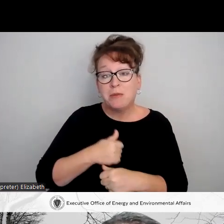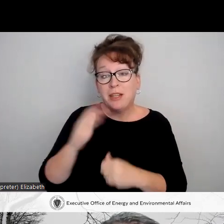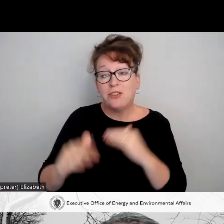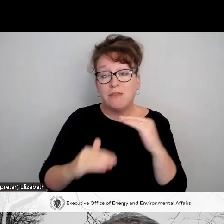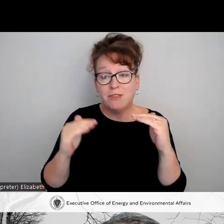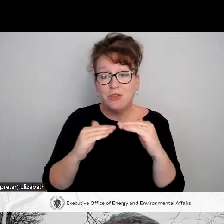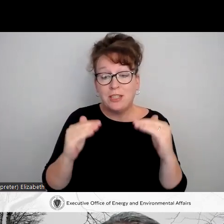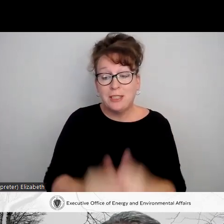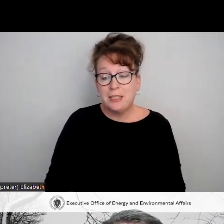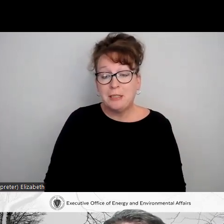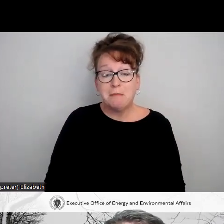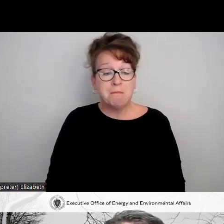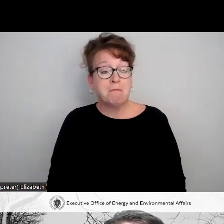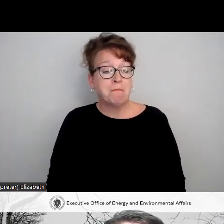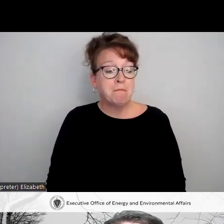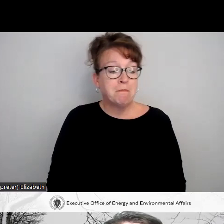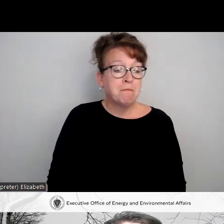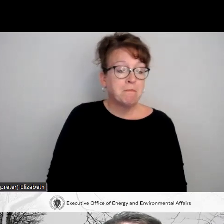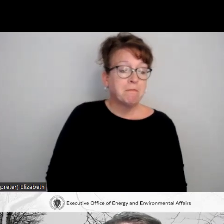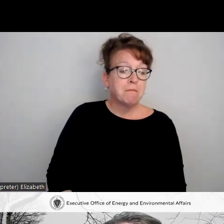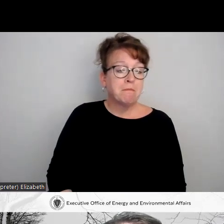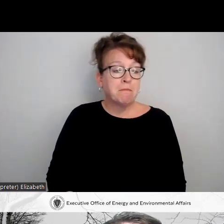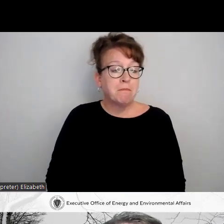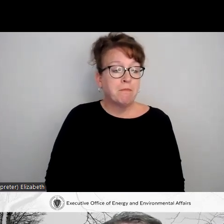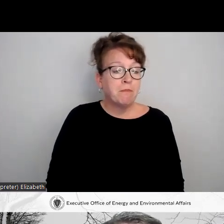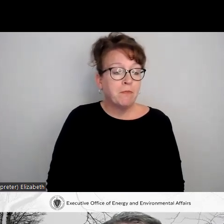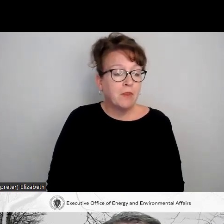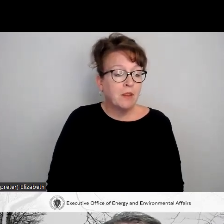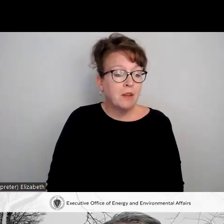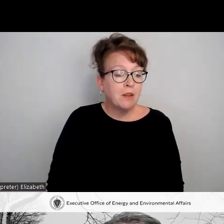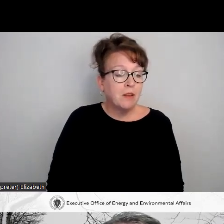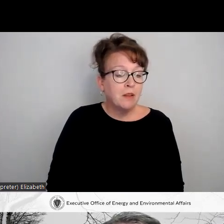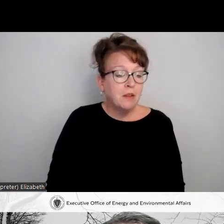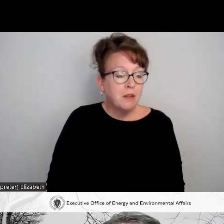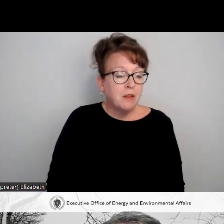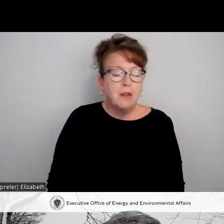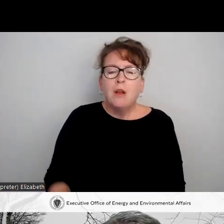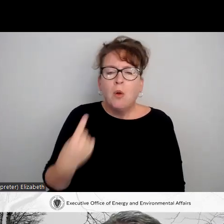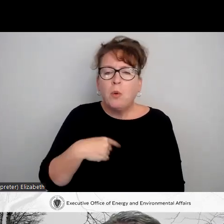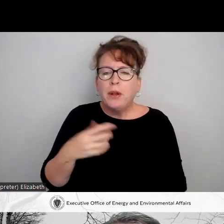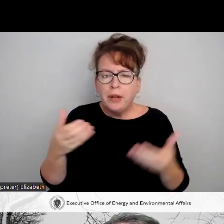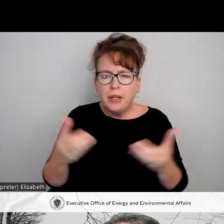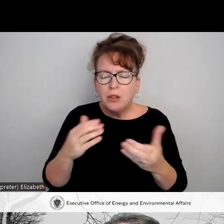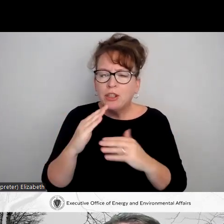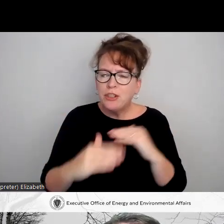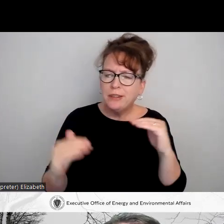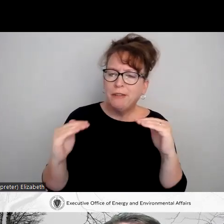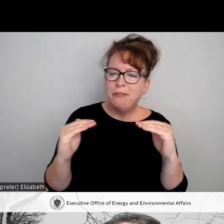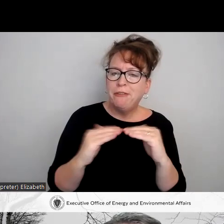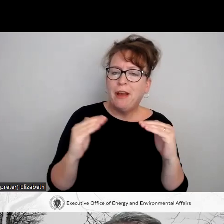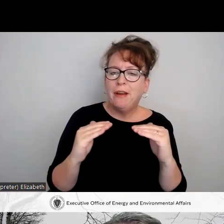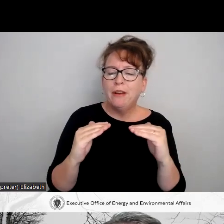Moving on, just to address a just transition, we are encouraging a just transition for our workforce. We